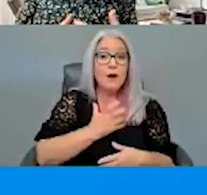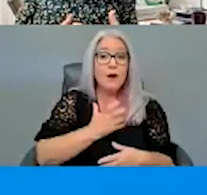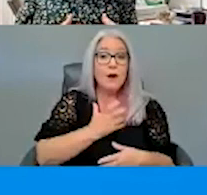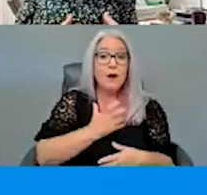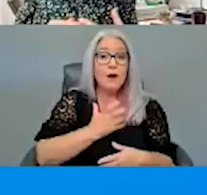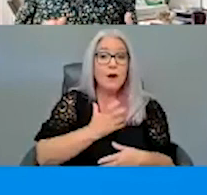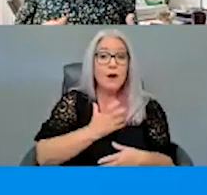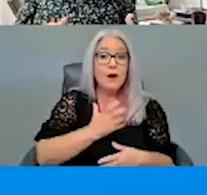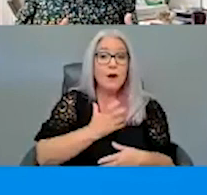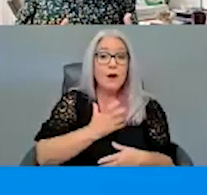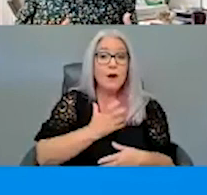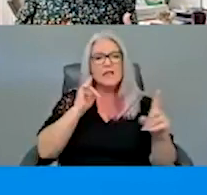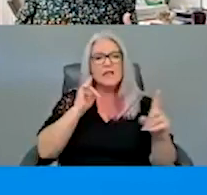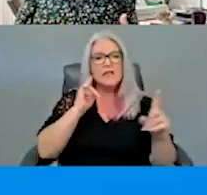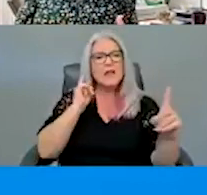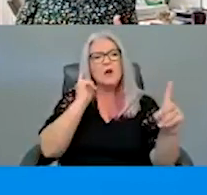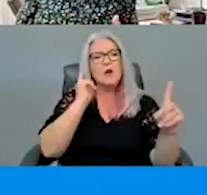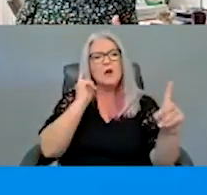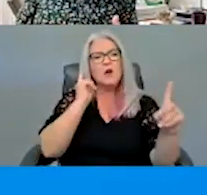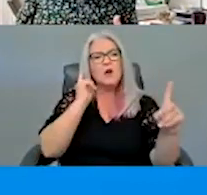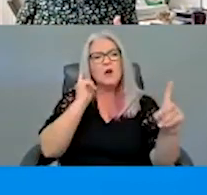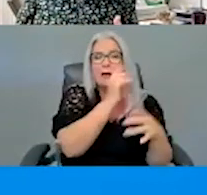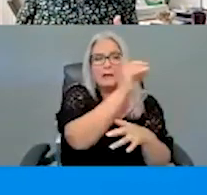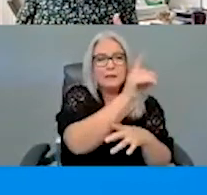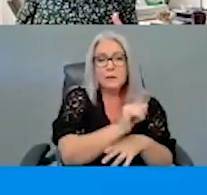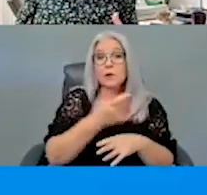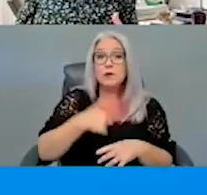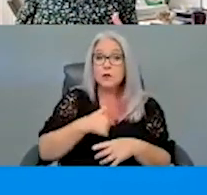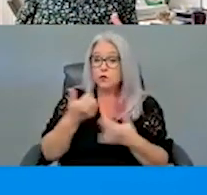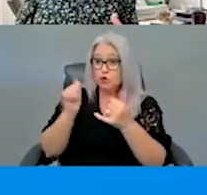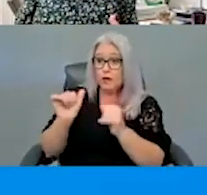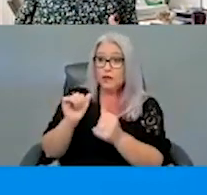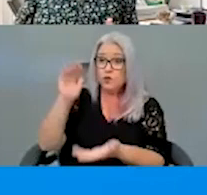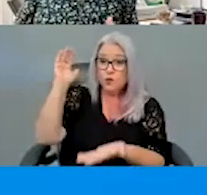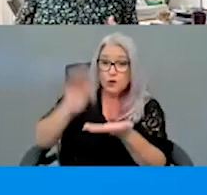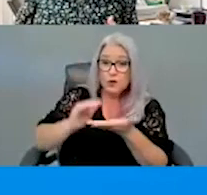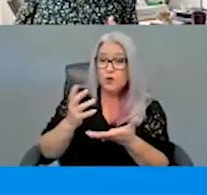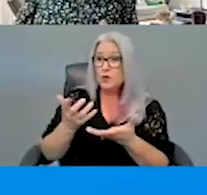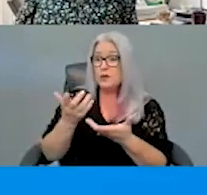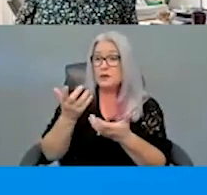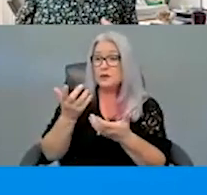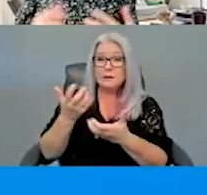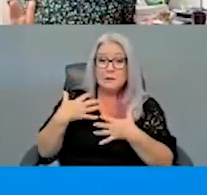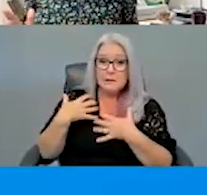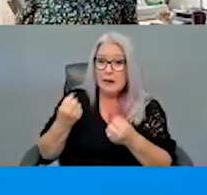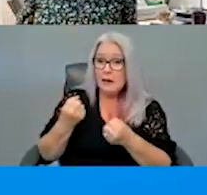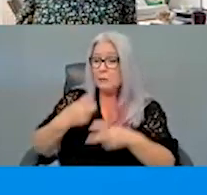tied together because at the same time they're learning how to reduce symptoms and they're learning how to treat people,